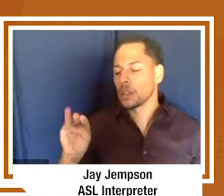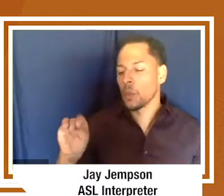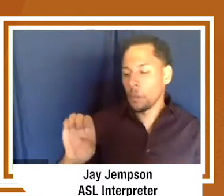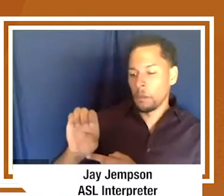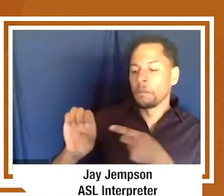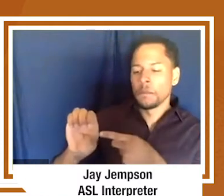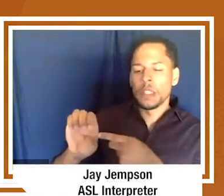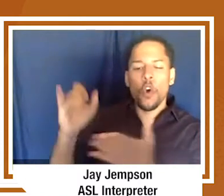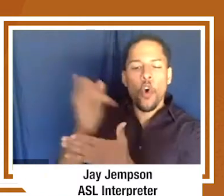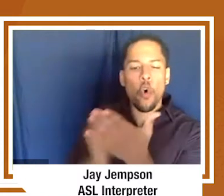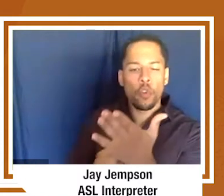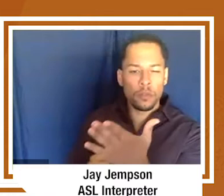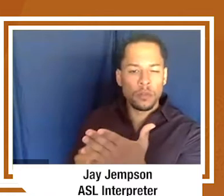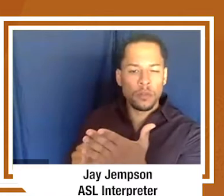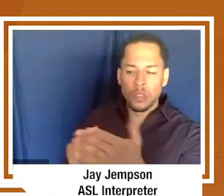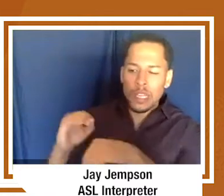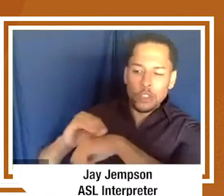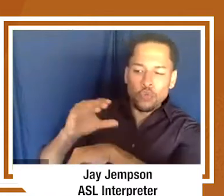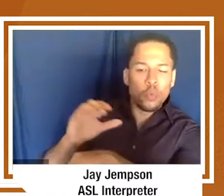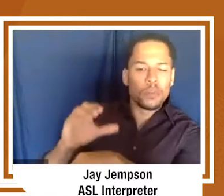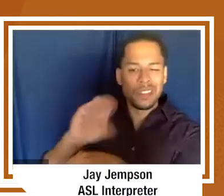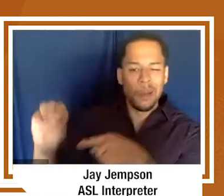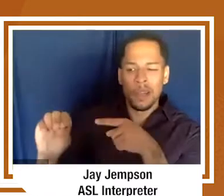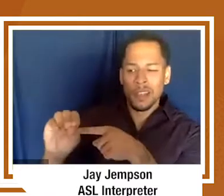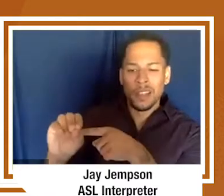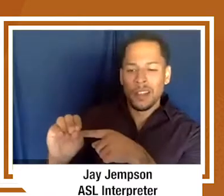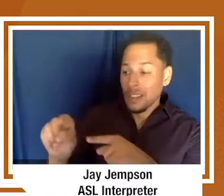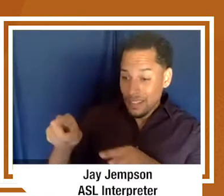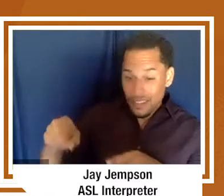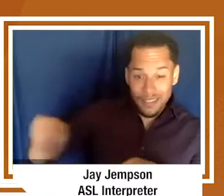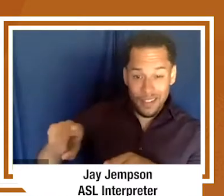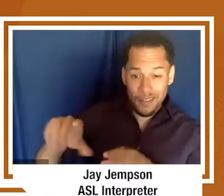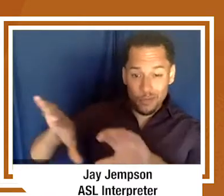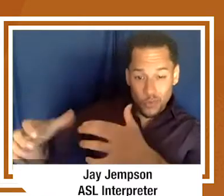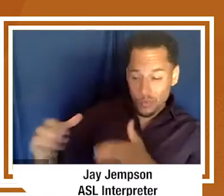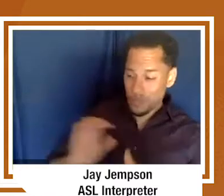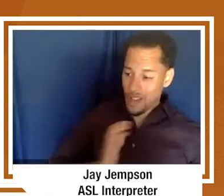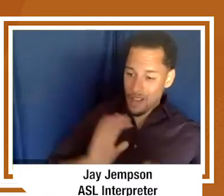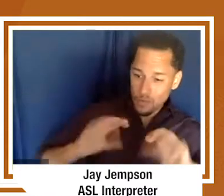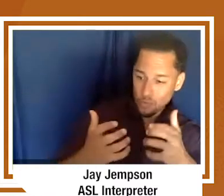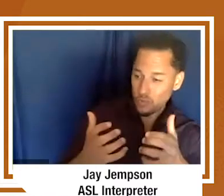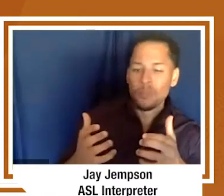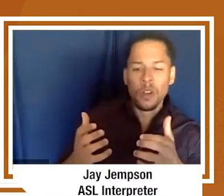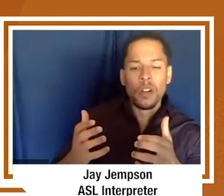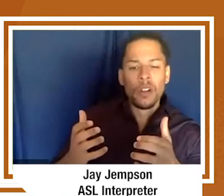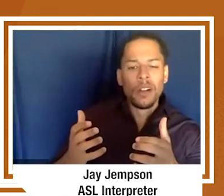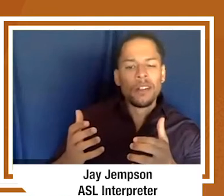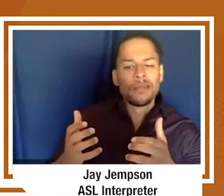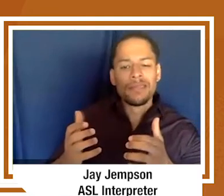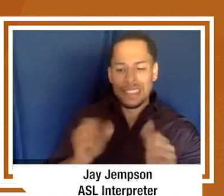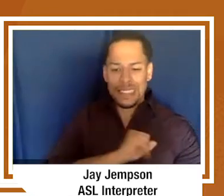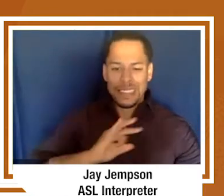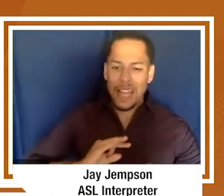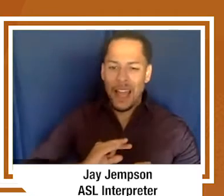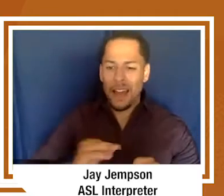consulting company, we wanted to use our rosters combinedly. We wanted to just combine the two